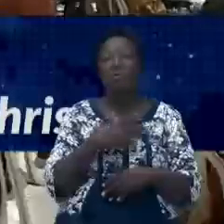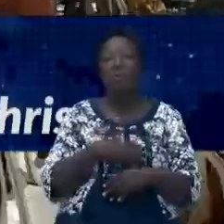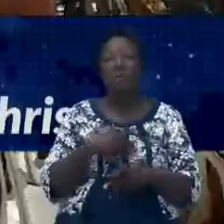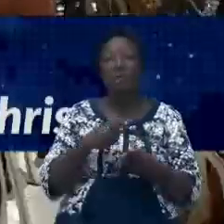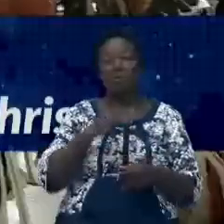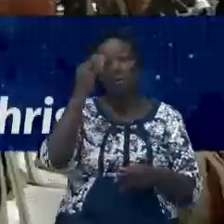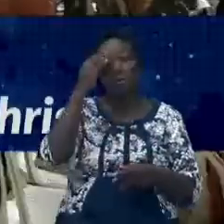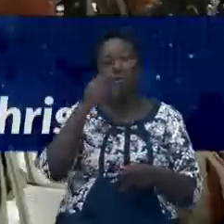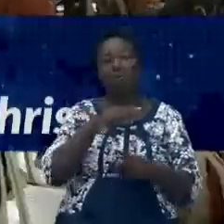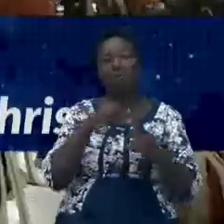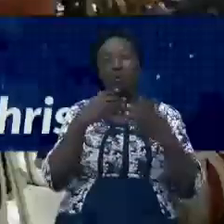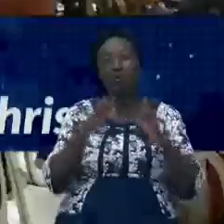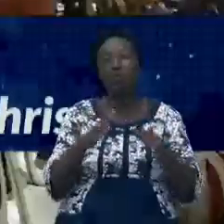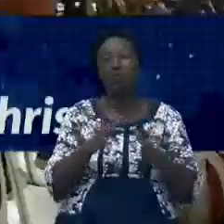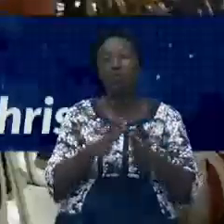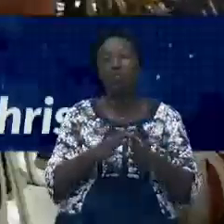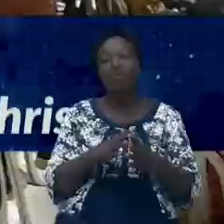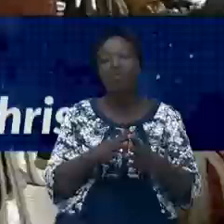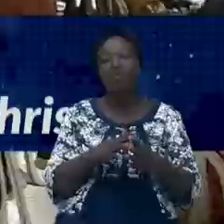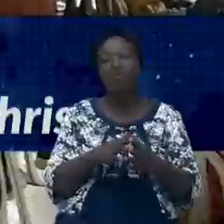Supervisors, indicate when you are done with your sector.